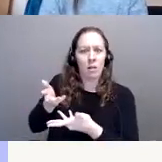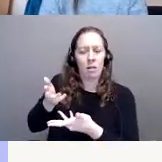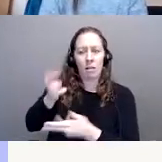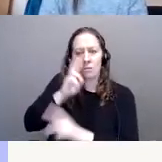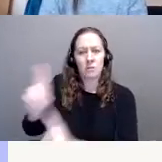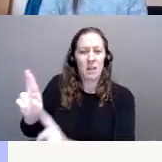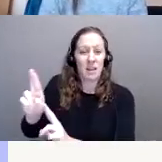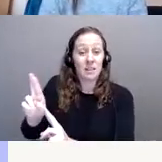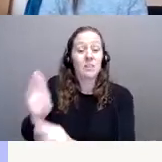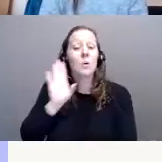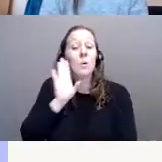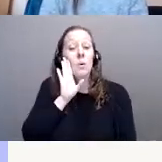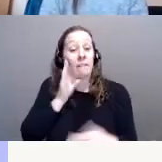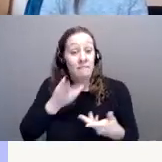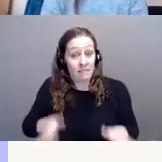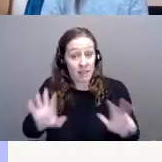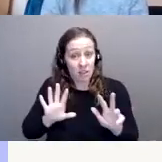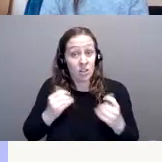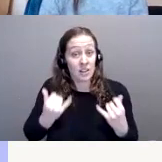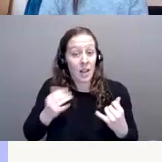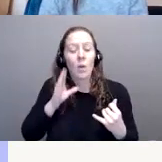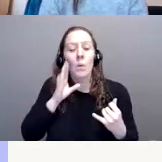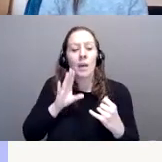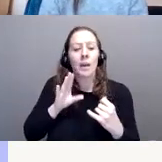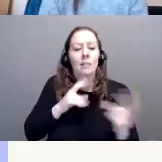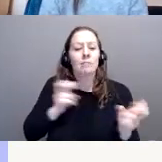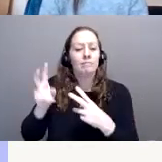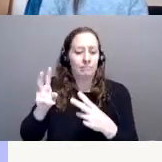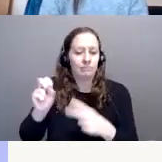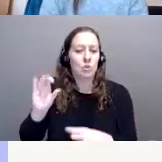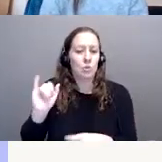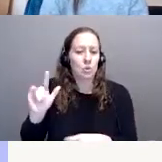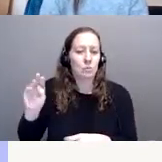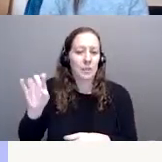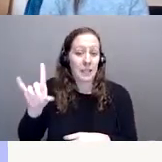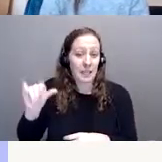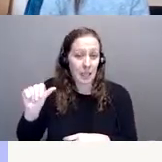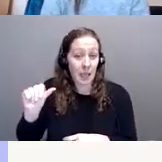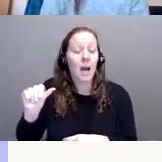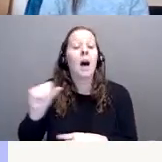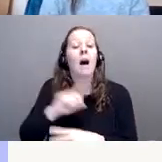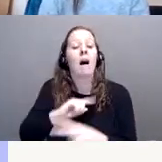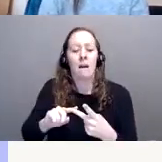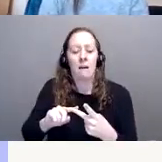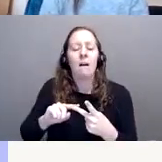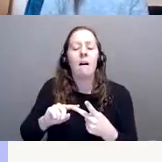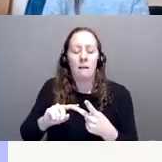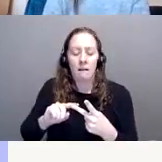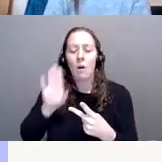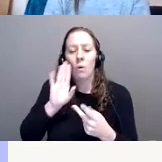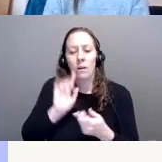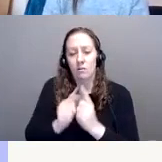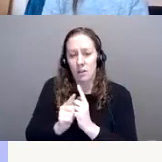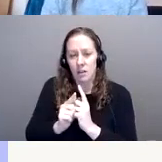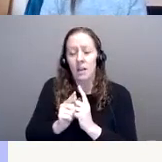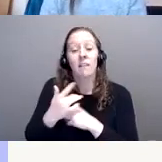on our social media after, and it also will be translated and available in French as well. So that's coming